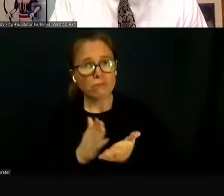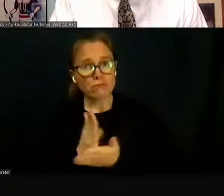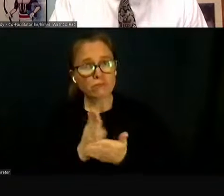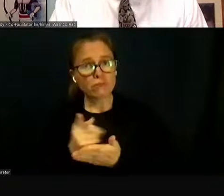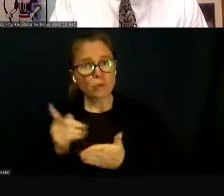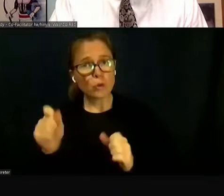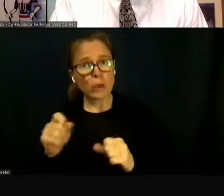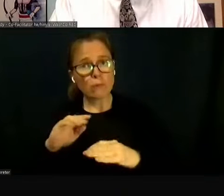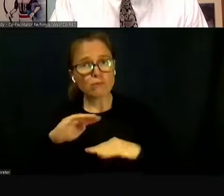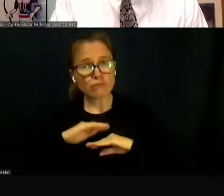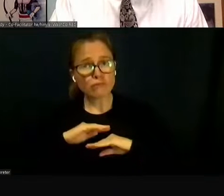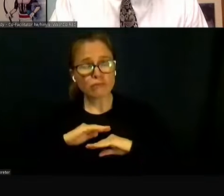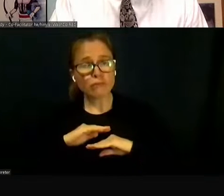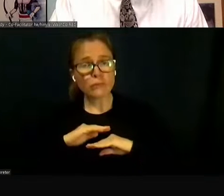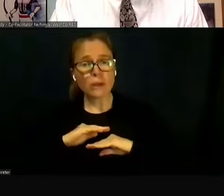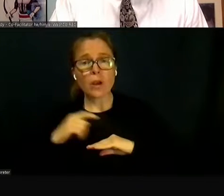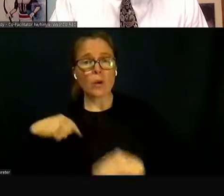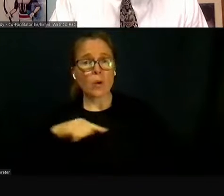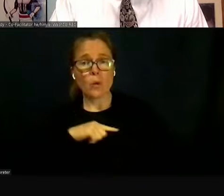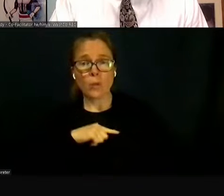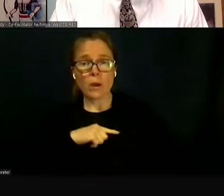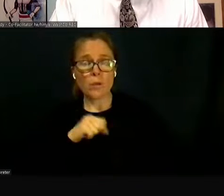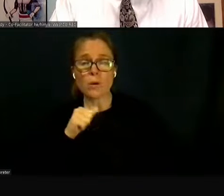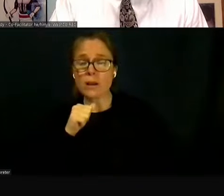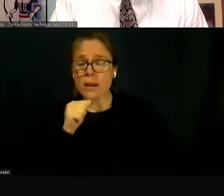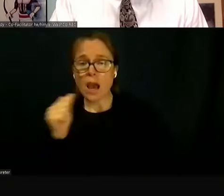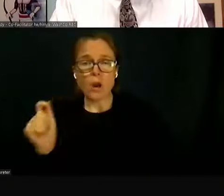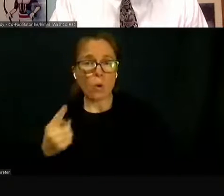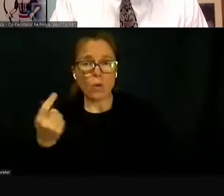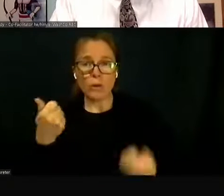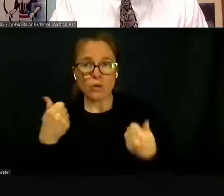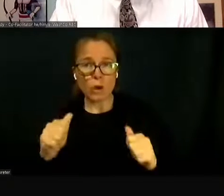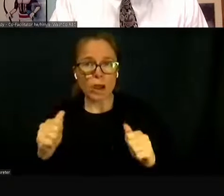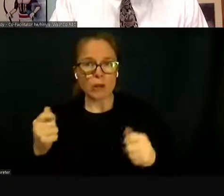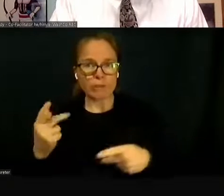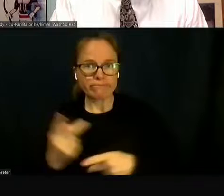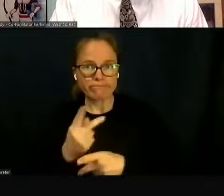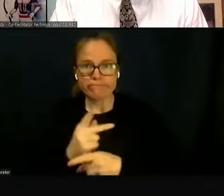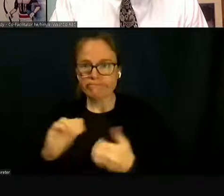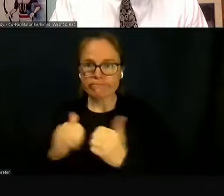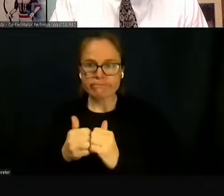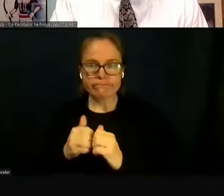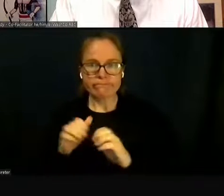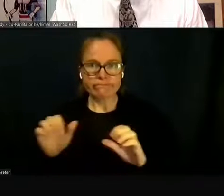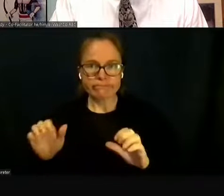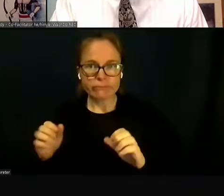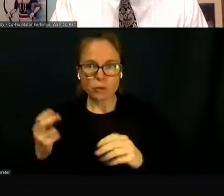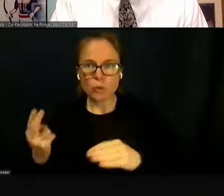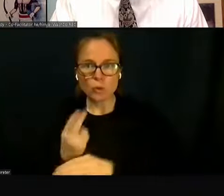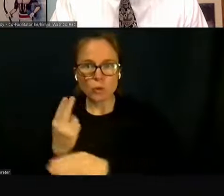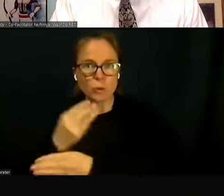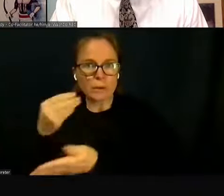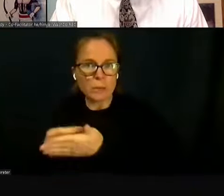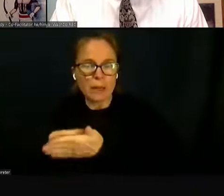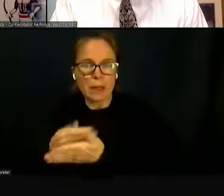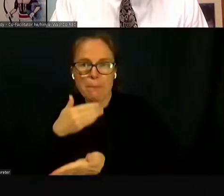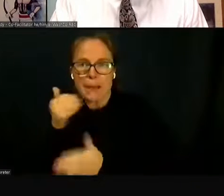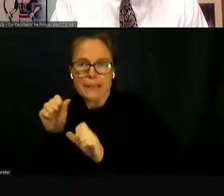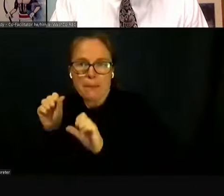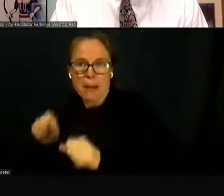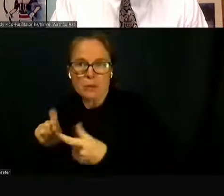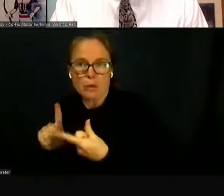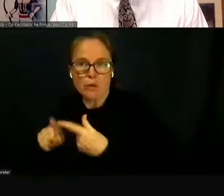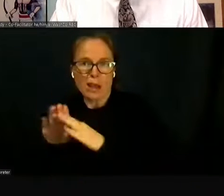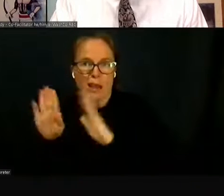are looking at not only how to maximize our health and human services money that we have available, but also how